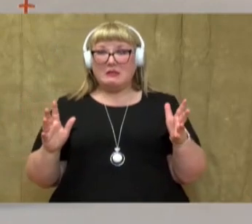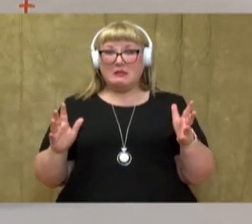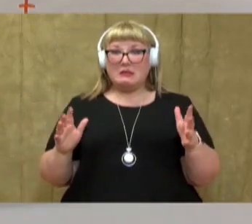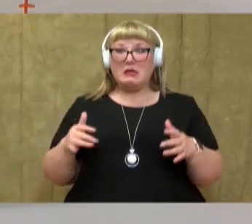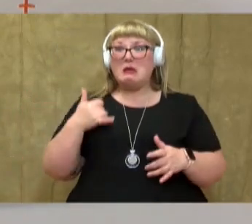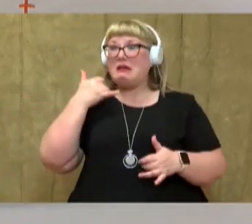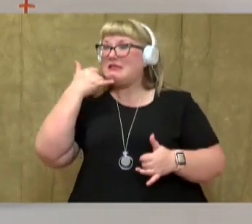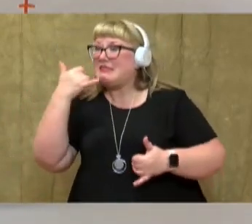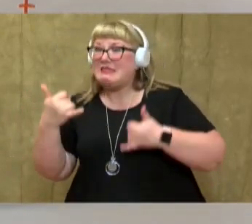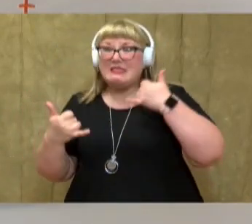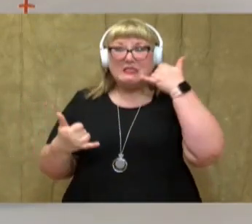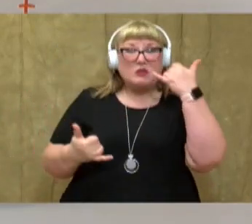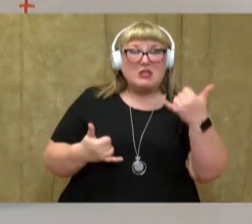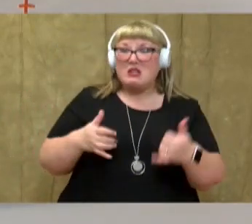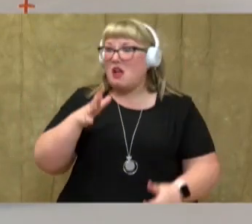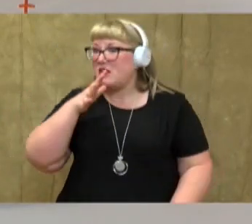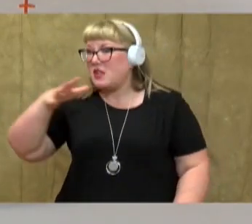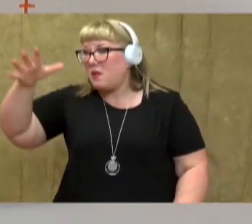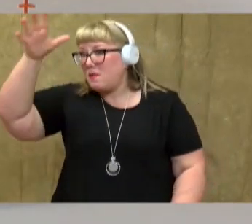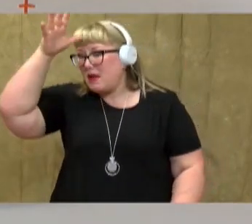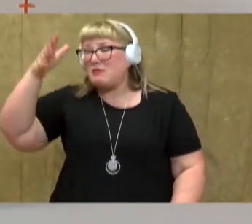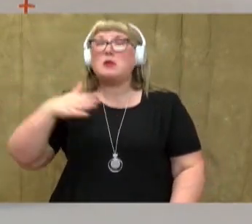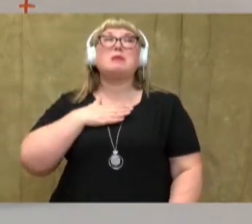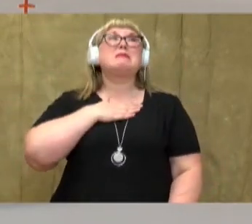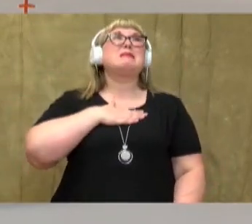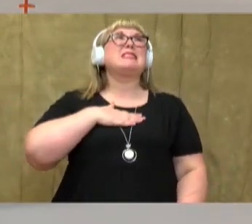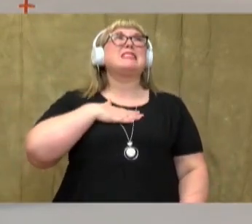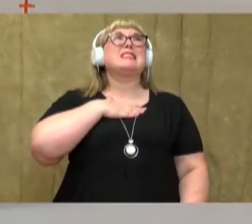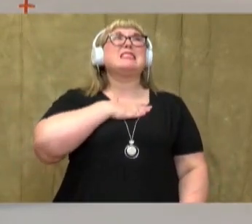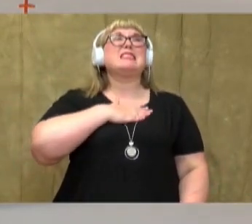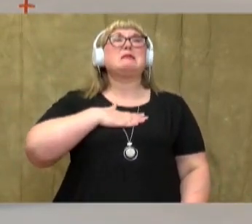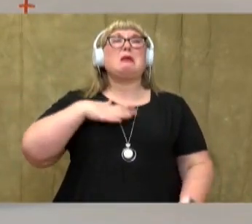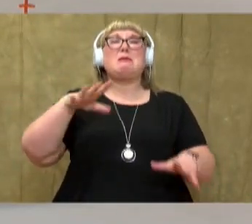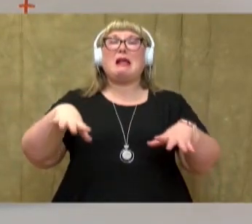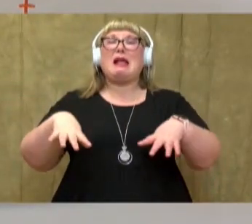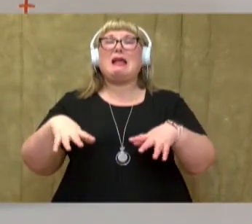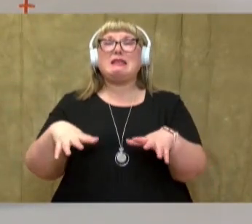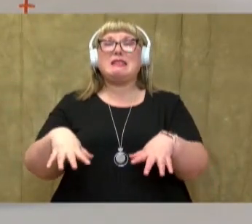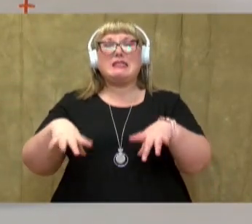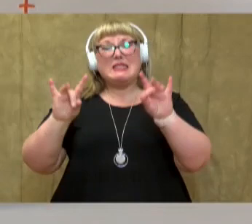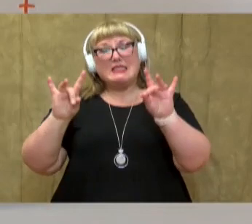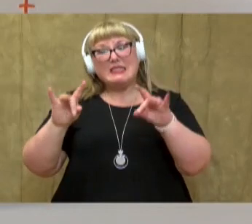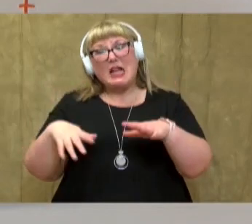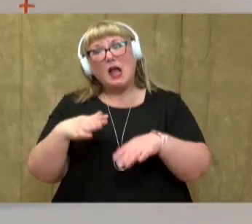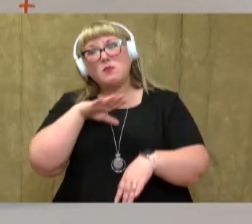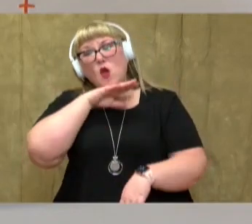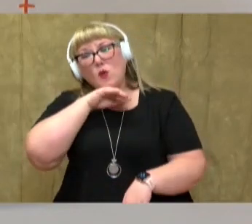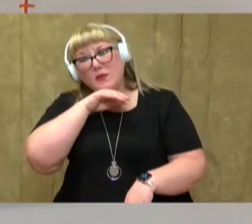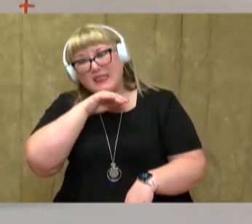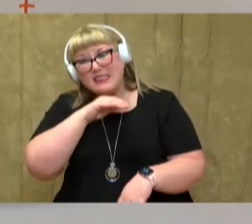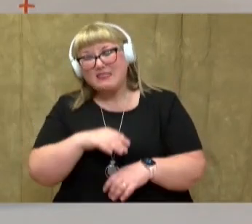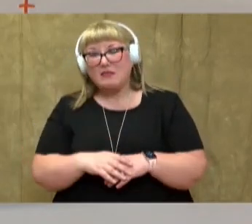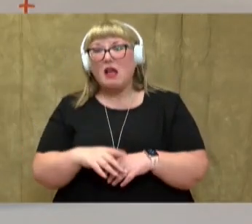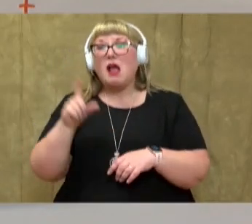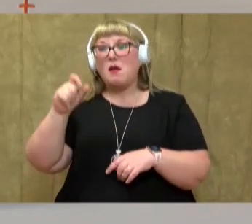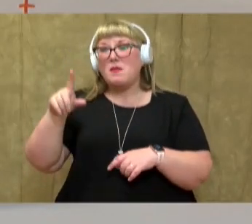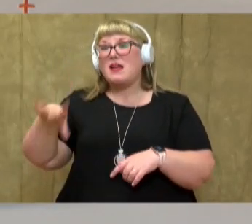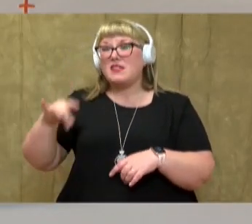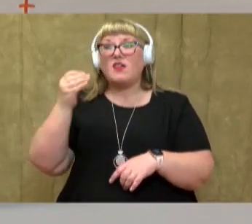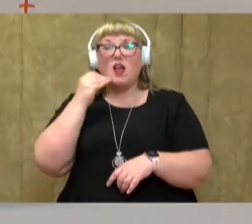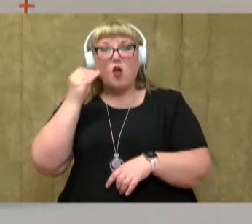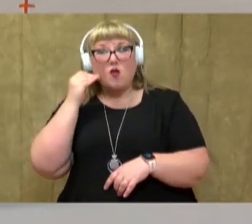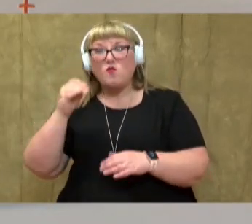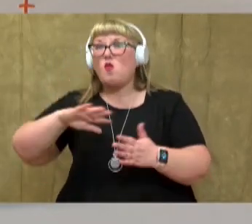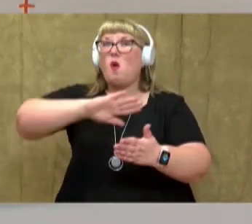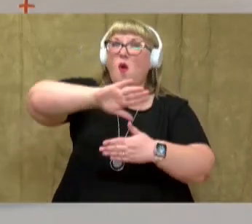He calls up all our parents. Please, please adopt our pigs. I must find homes for all of